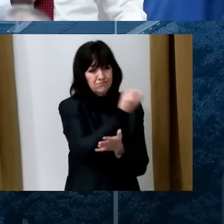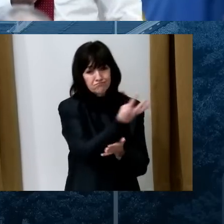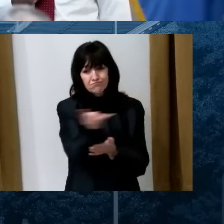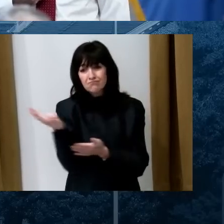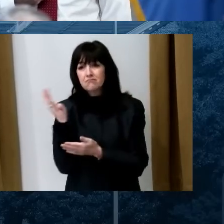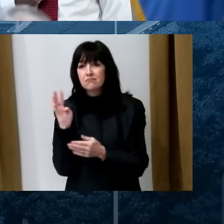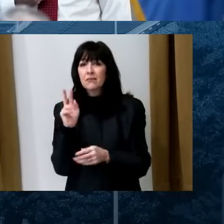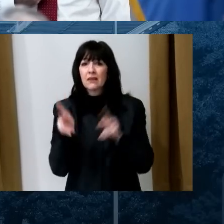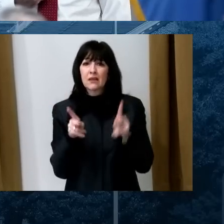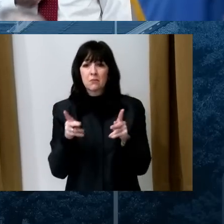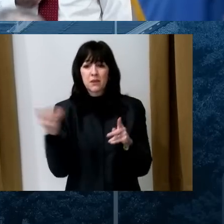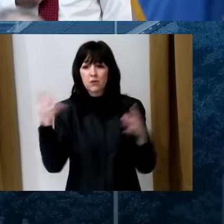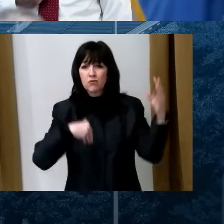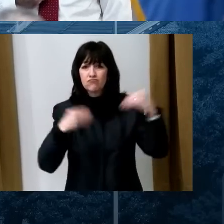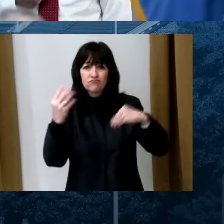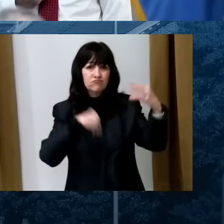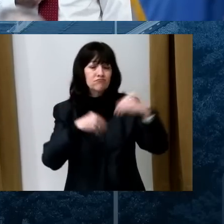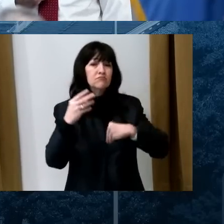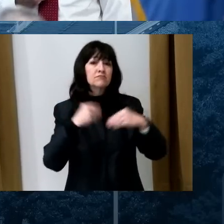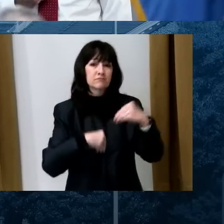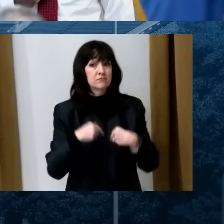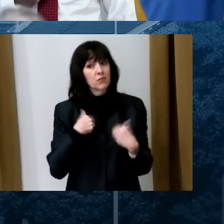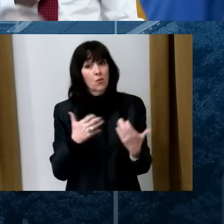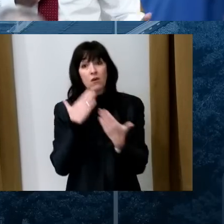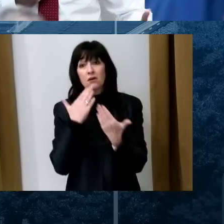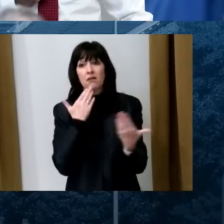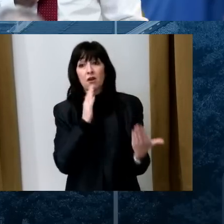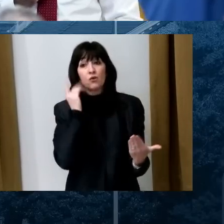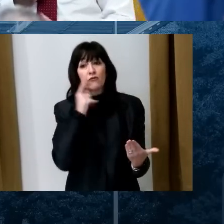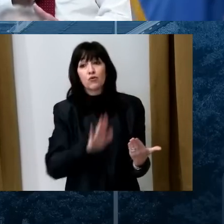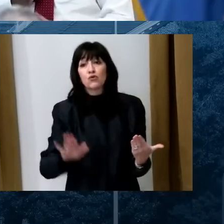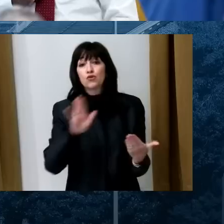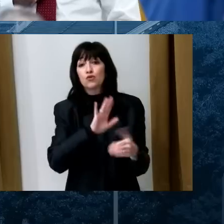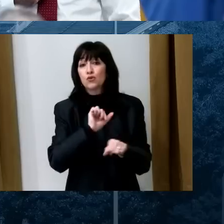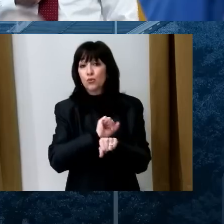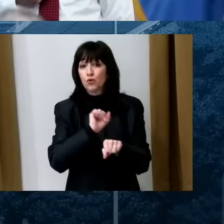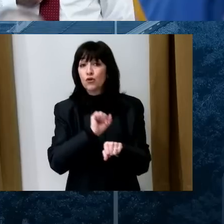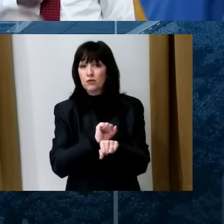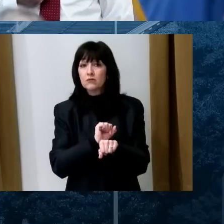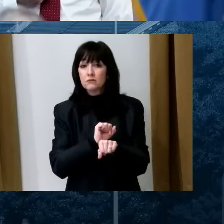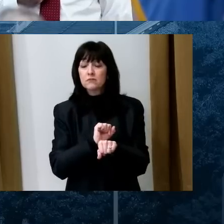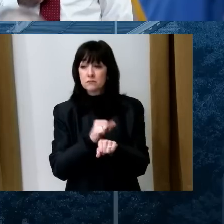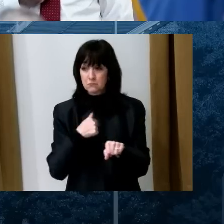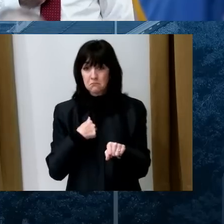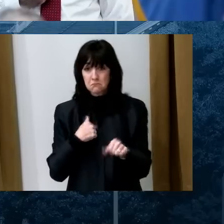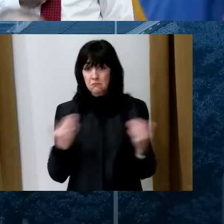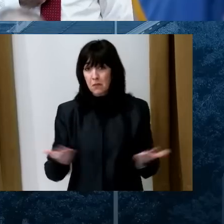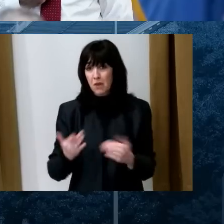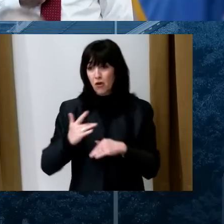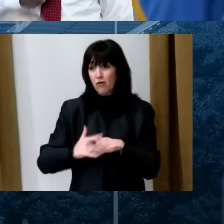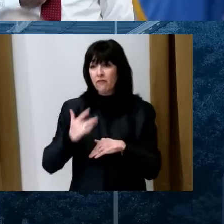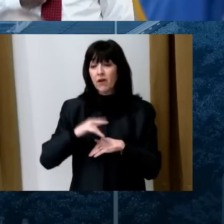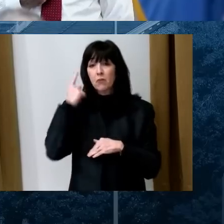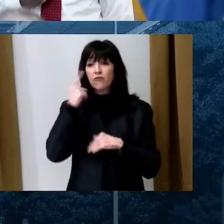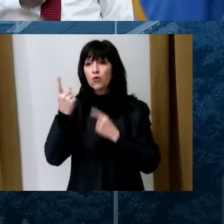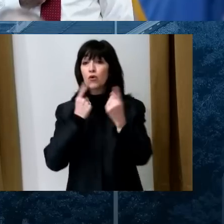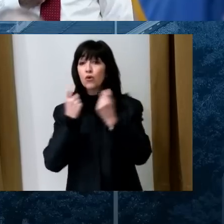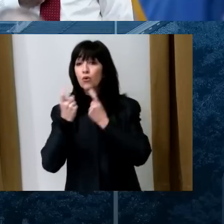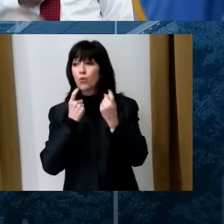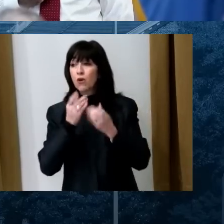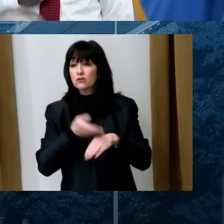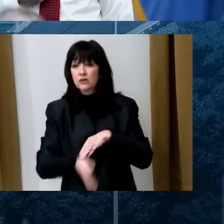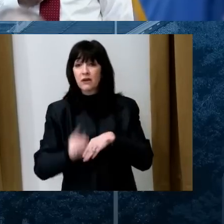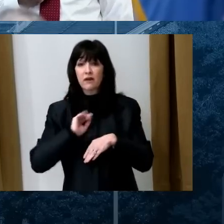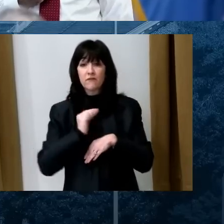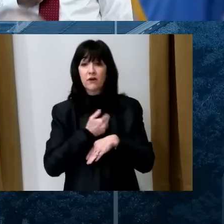another step along the way. So again, thanks for being here this morning. We will be available for media for questions after we close it up,